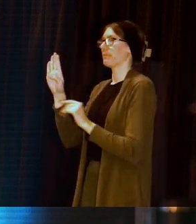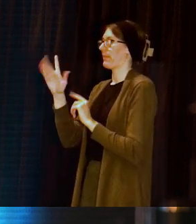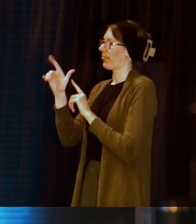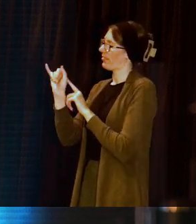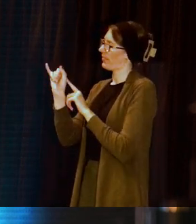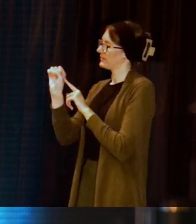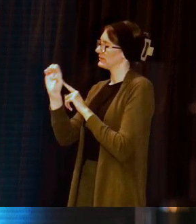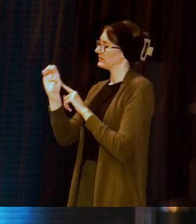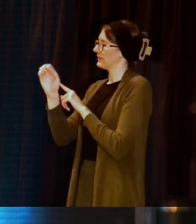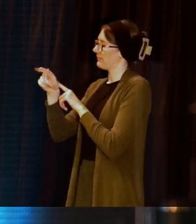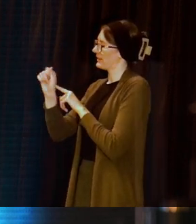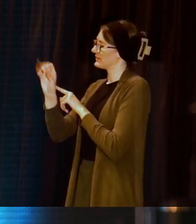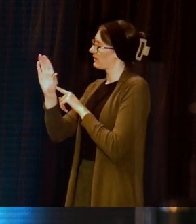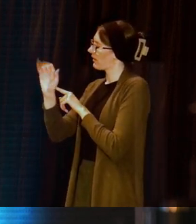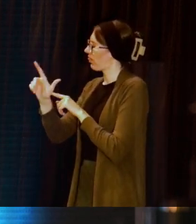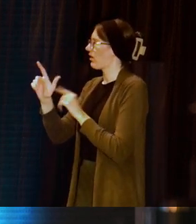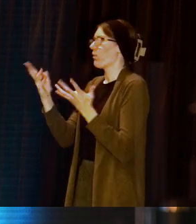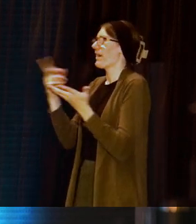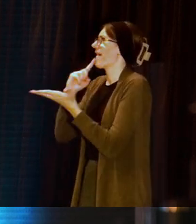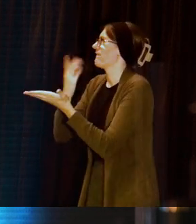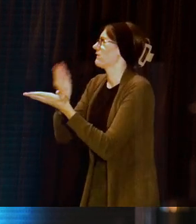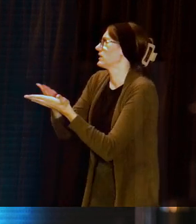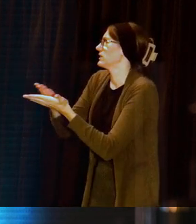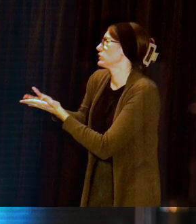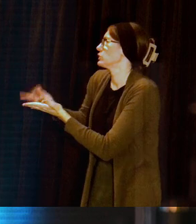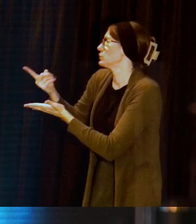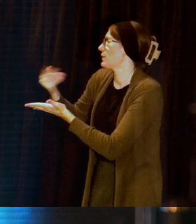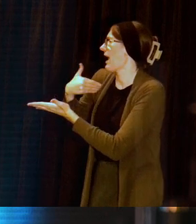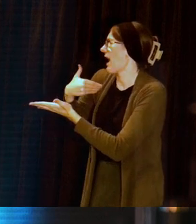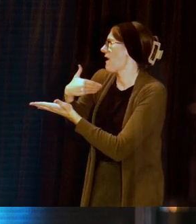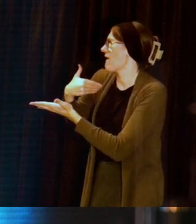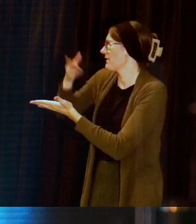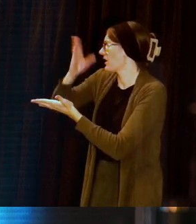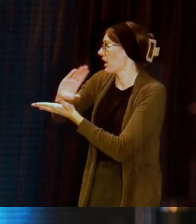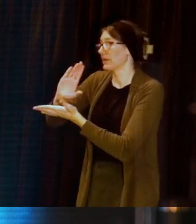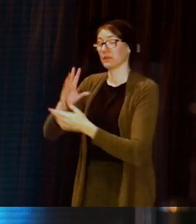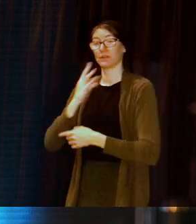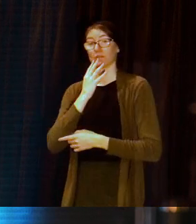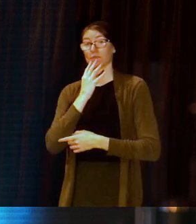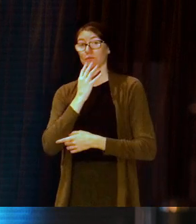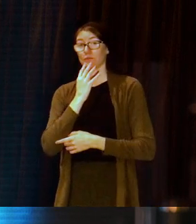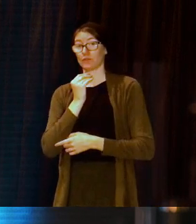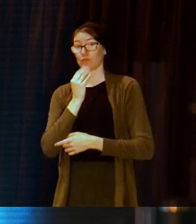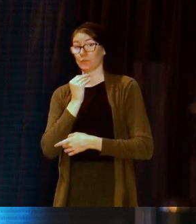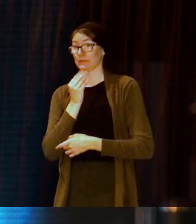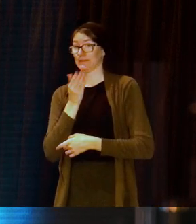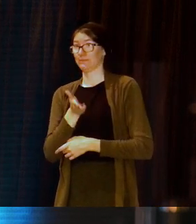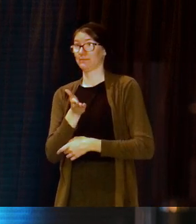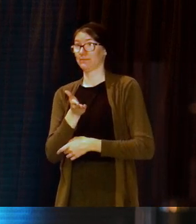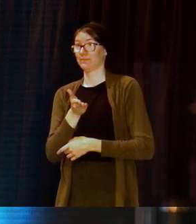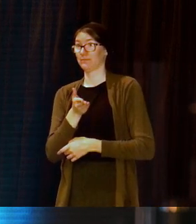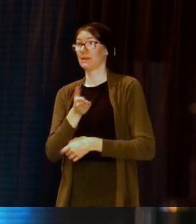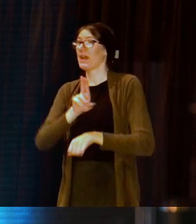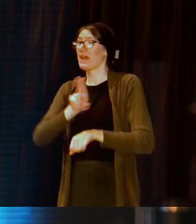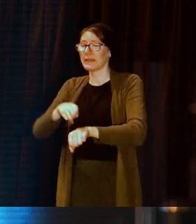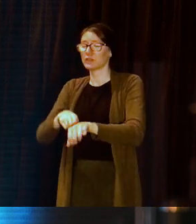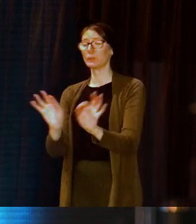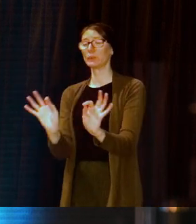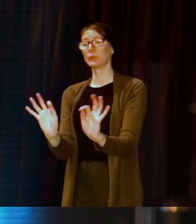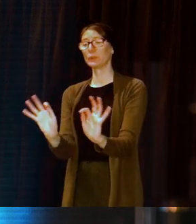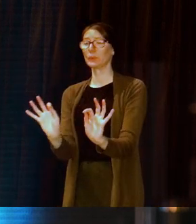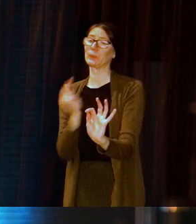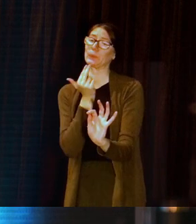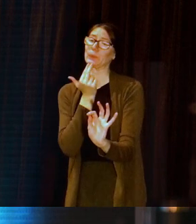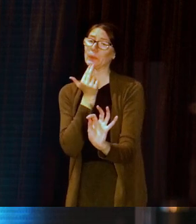for God. And his answer was, the Jews, O King, the Jews. A nation so